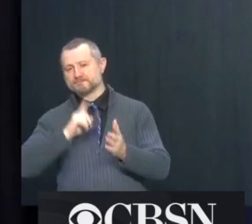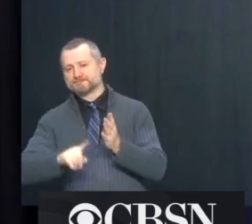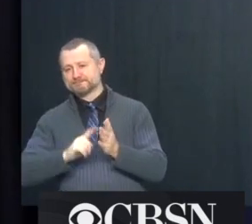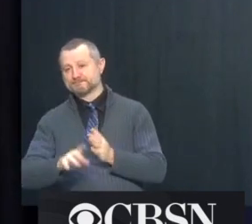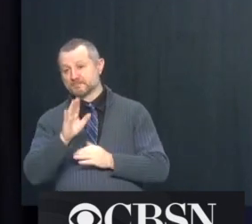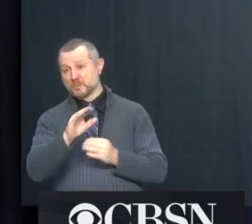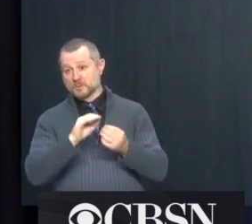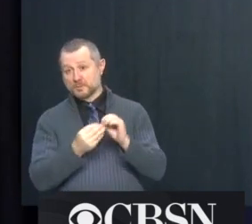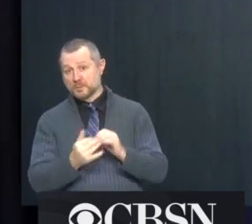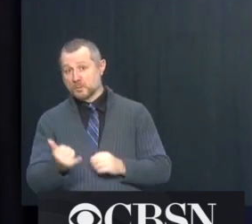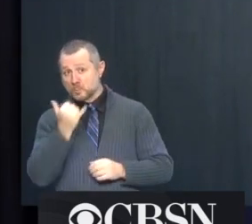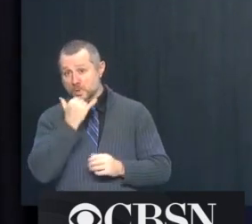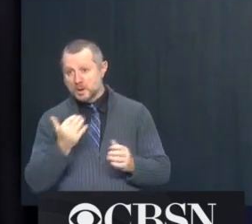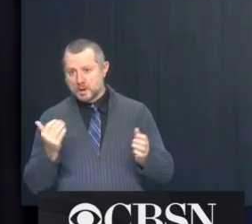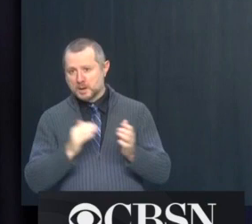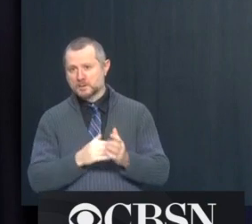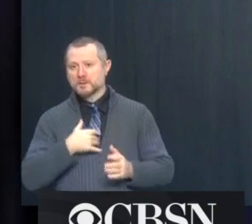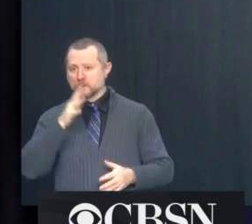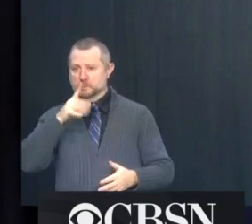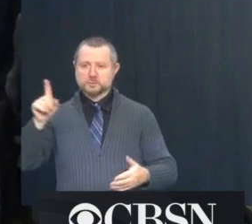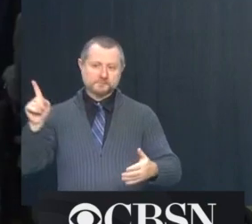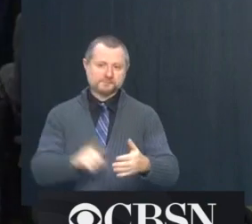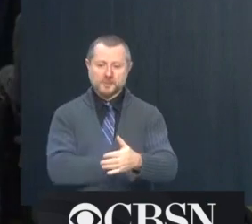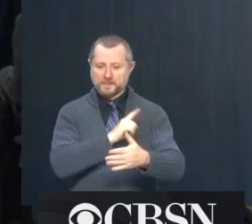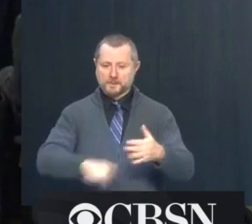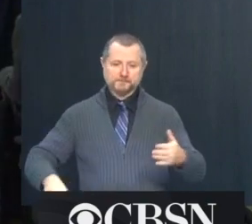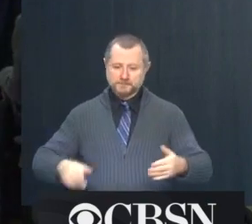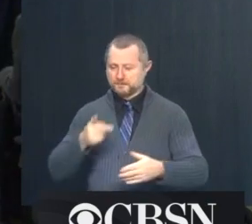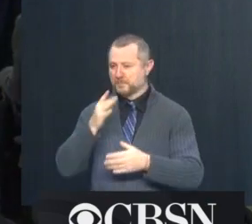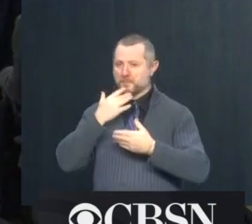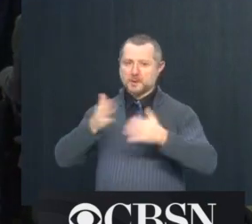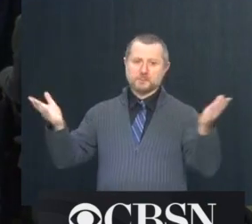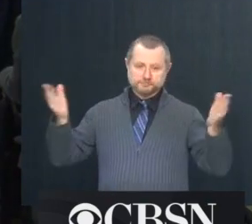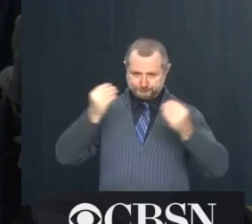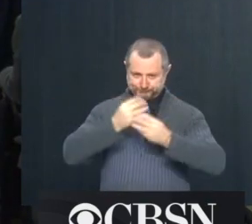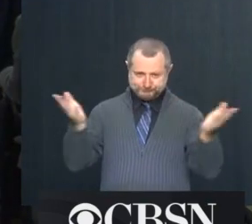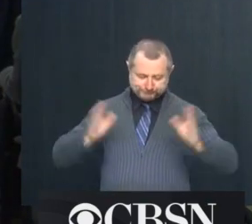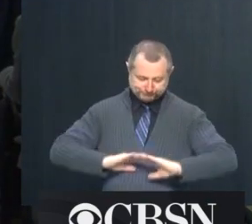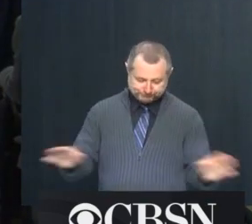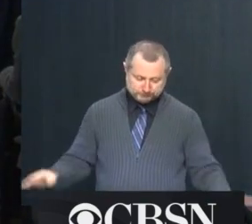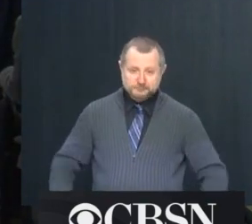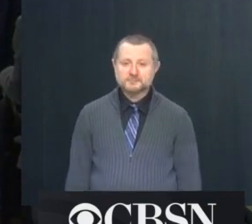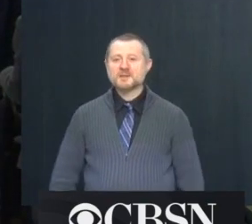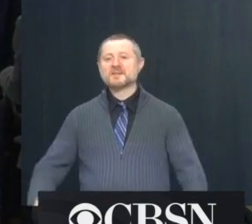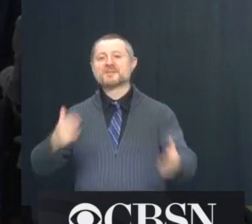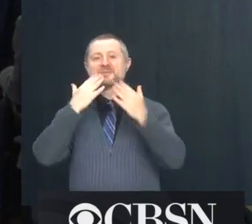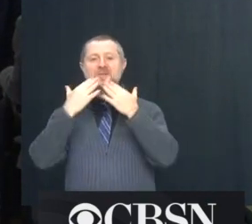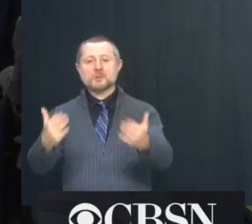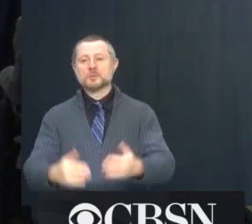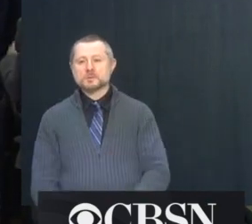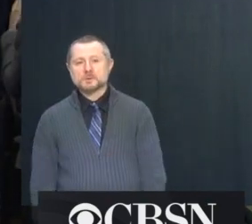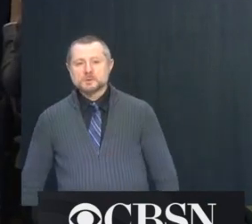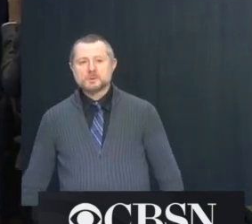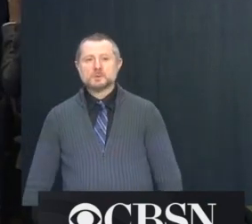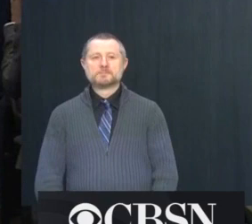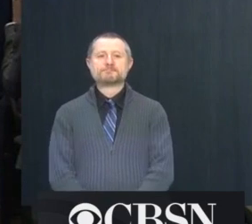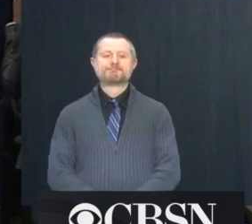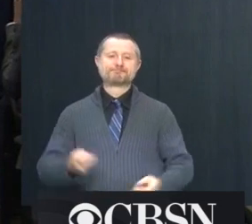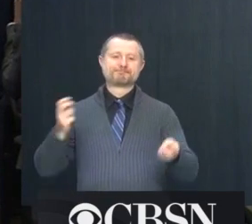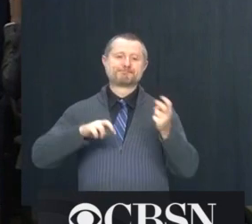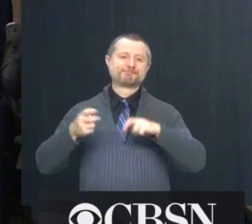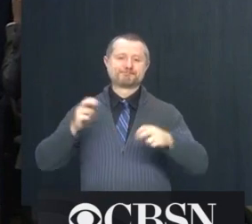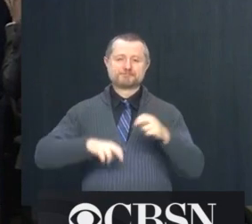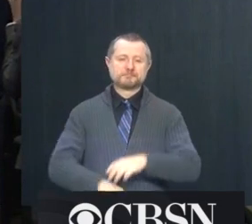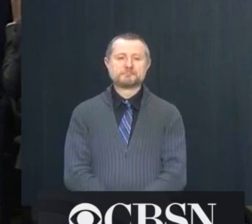incorrect, we will correct them publicly. Thank you, guys. Good to see you. Neighborhood by neighborhood? I'll see you. Yeah.